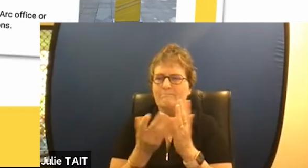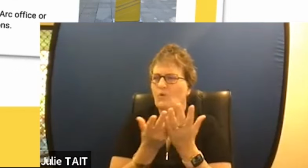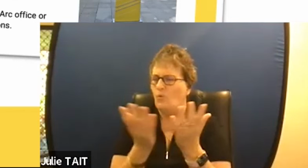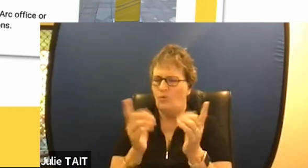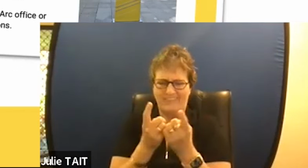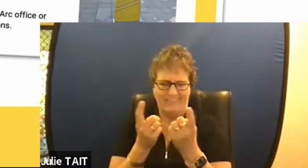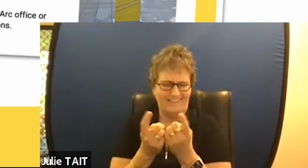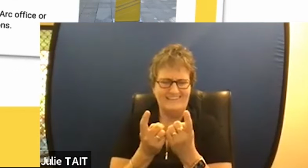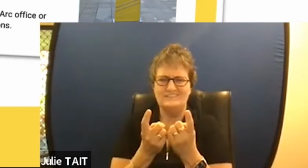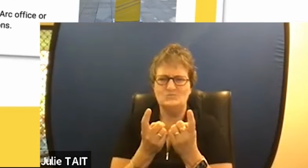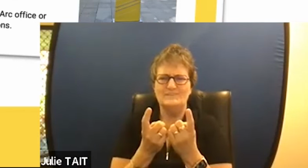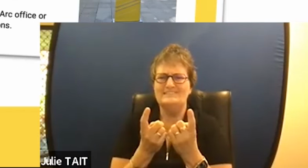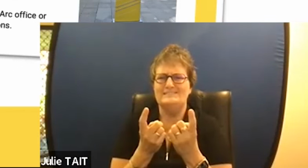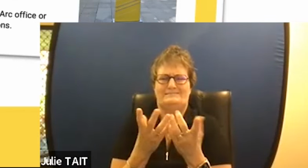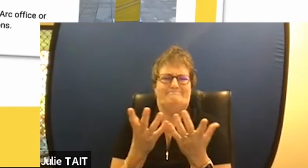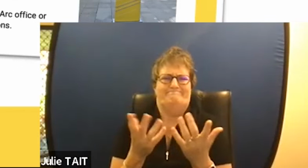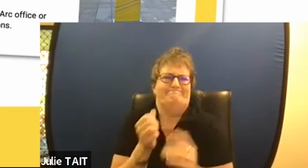know all those